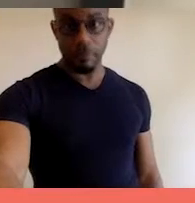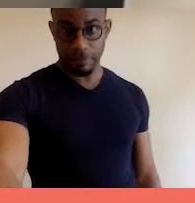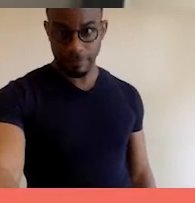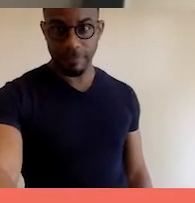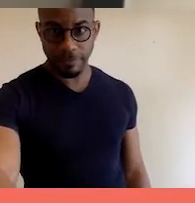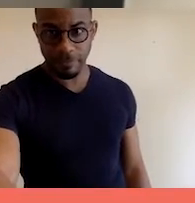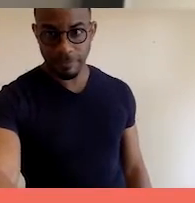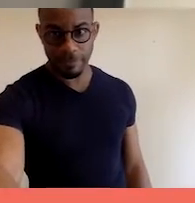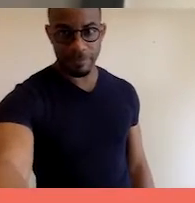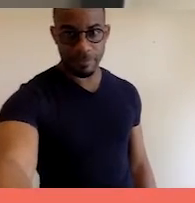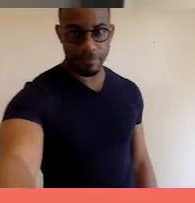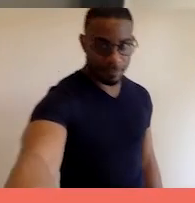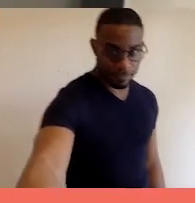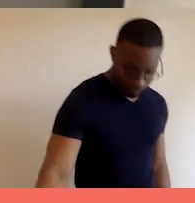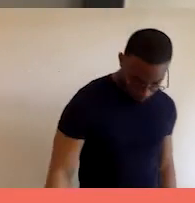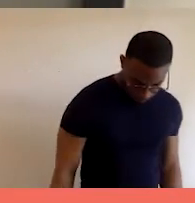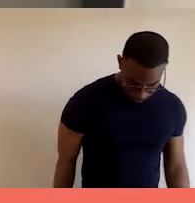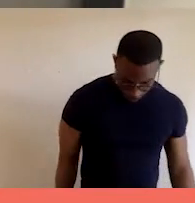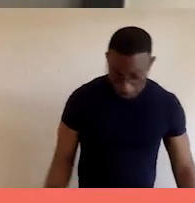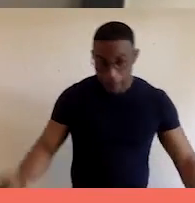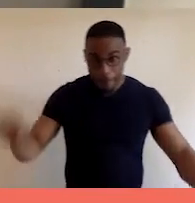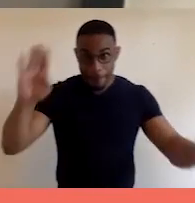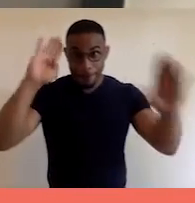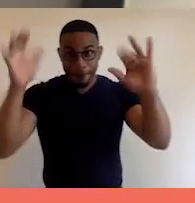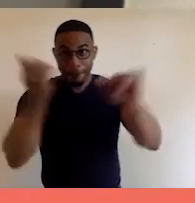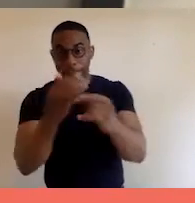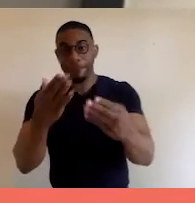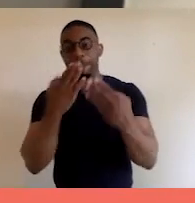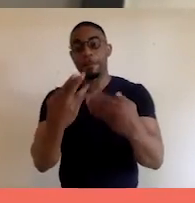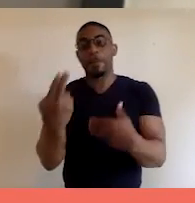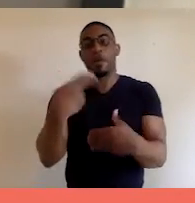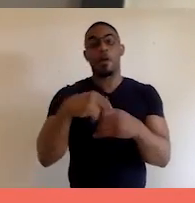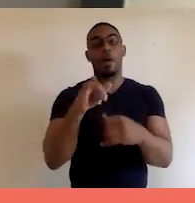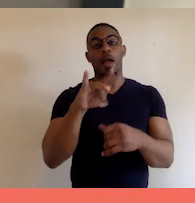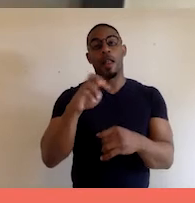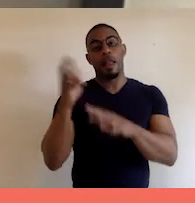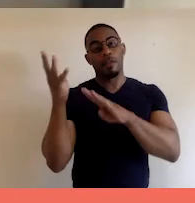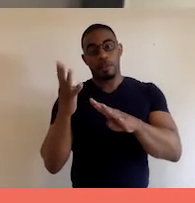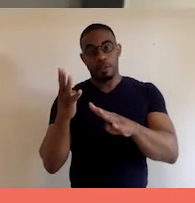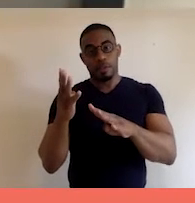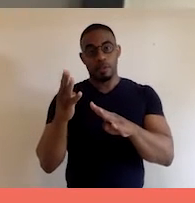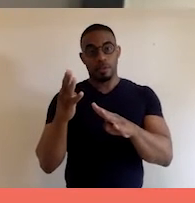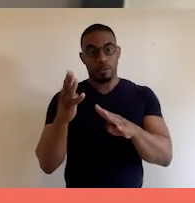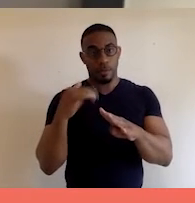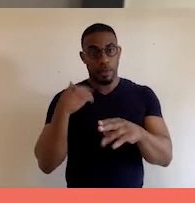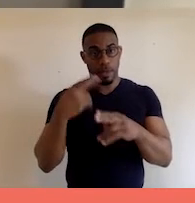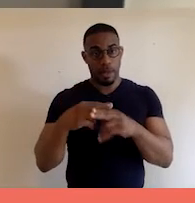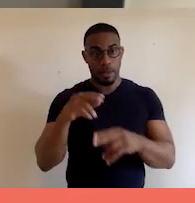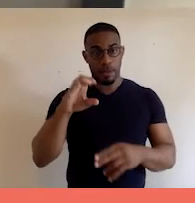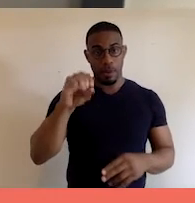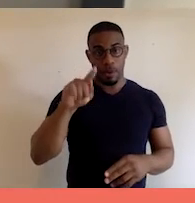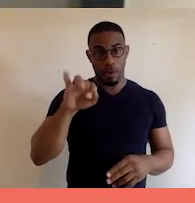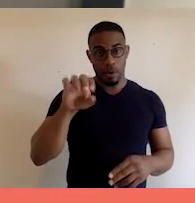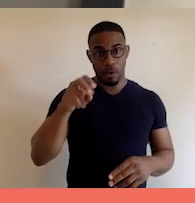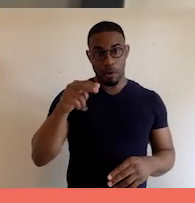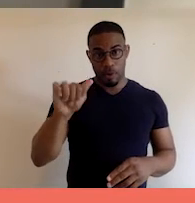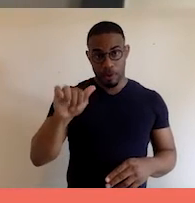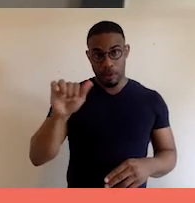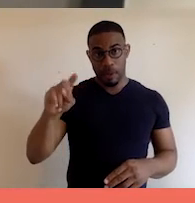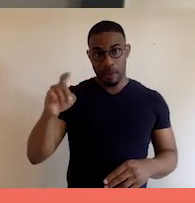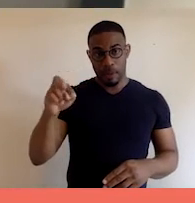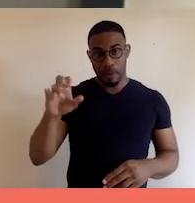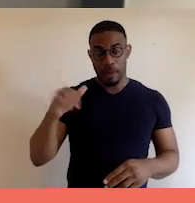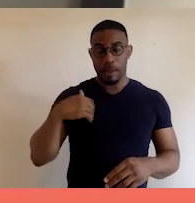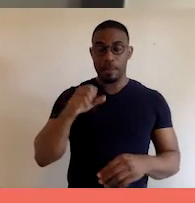Hi, everyone. Thank you for joining our live stream today. My name is Katisha Anderson. I am a senior program manager